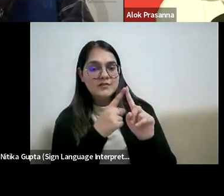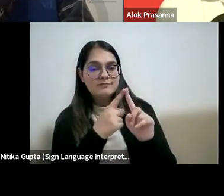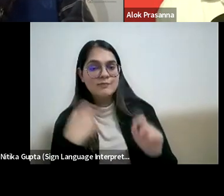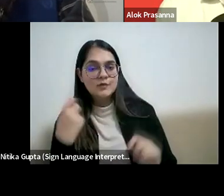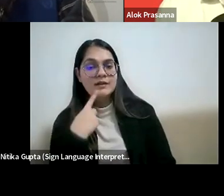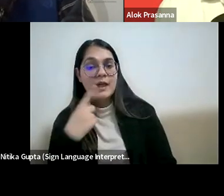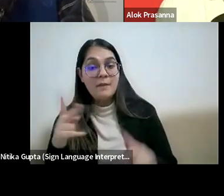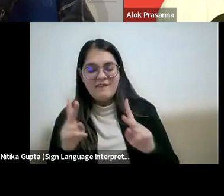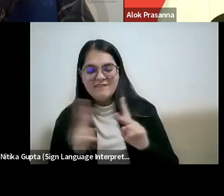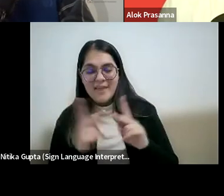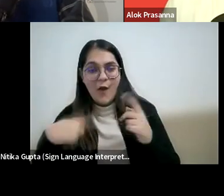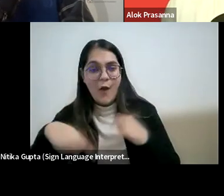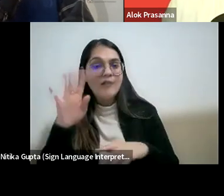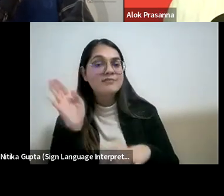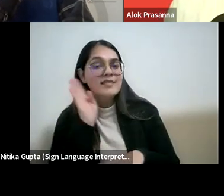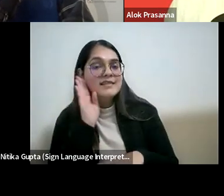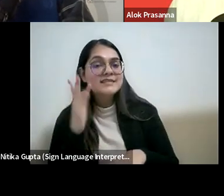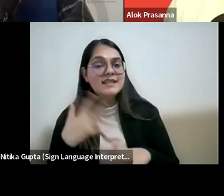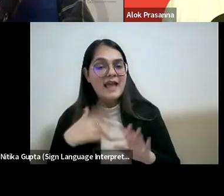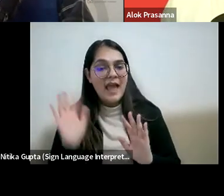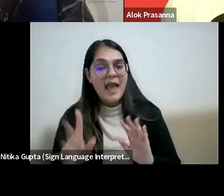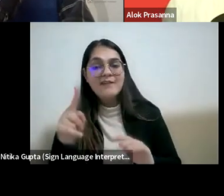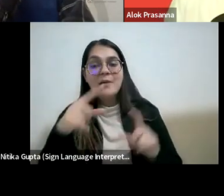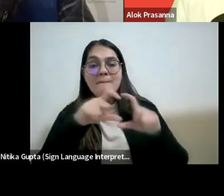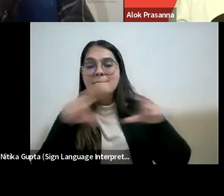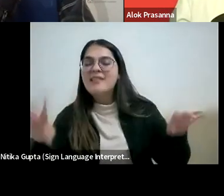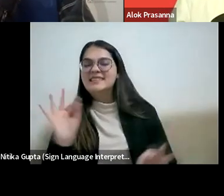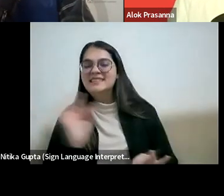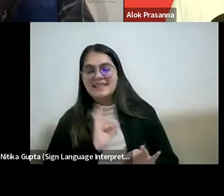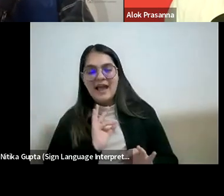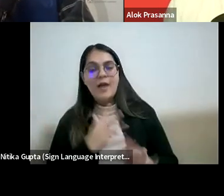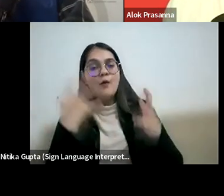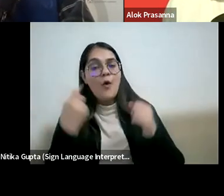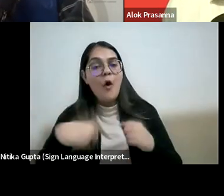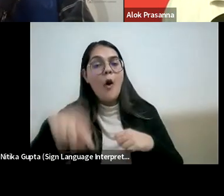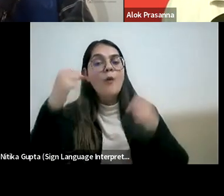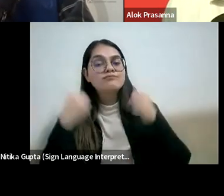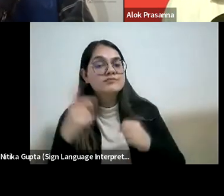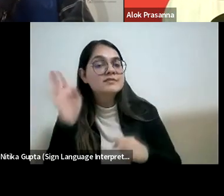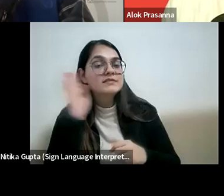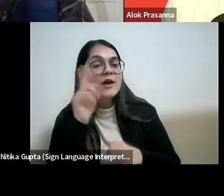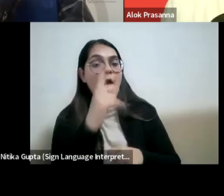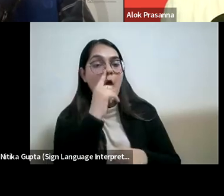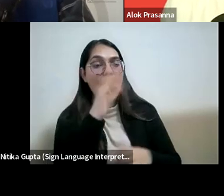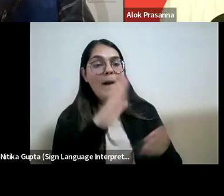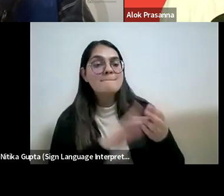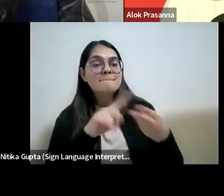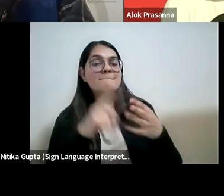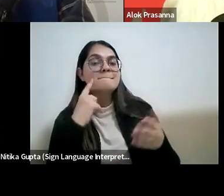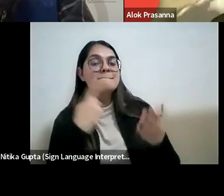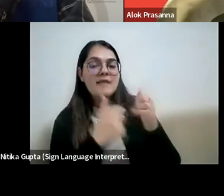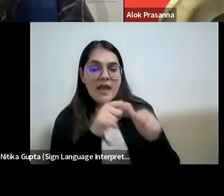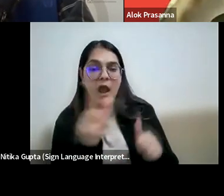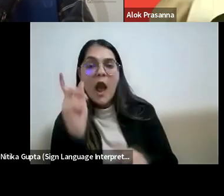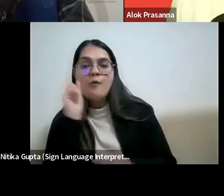how enlightening I always find to be part of panels like this and to hear people like Miss Meira Kumar and Mander,